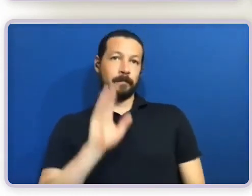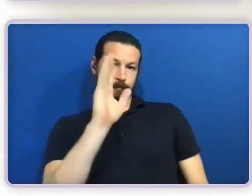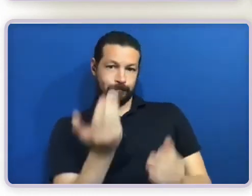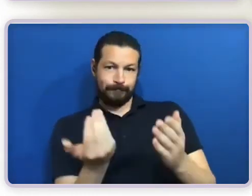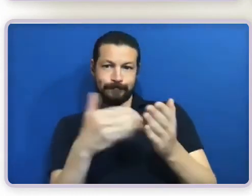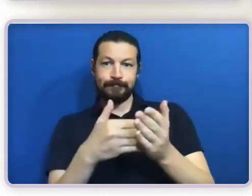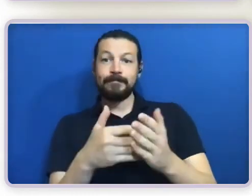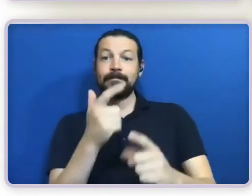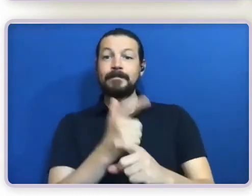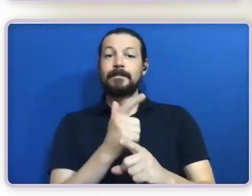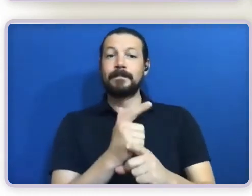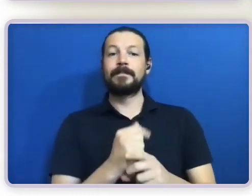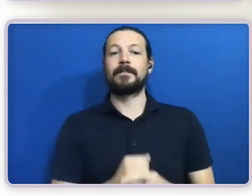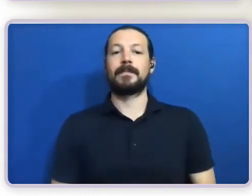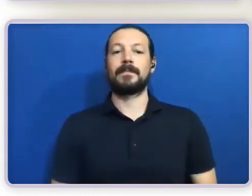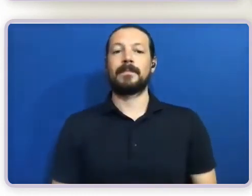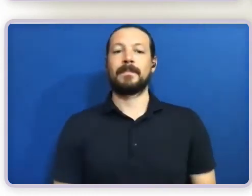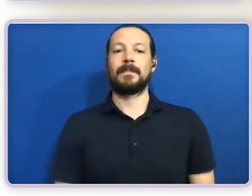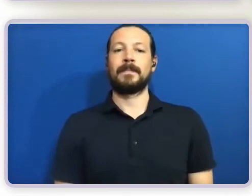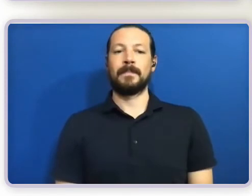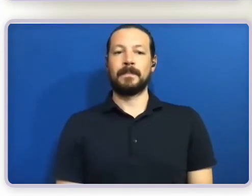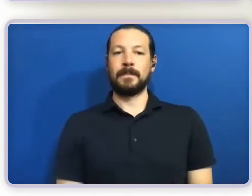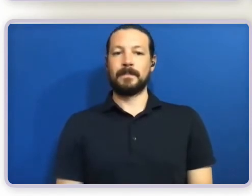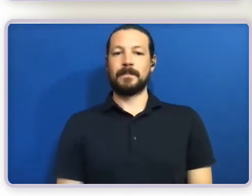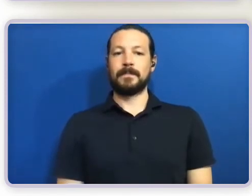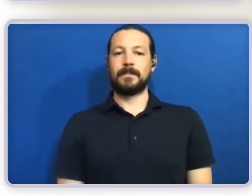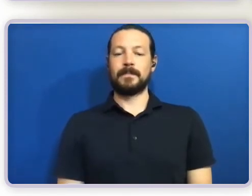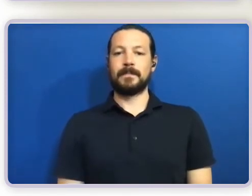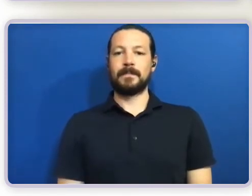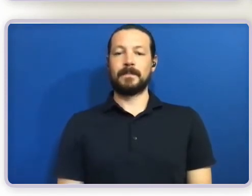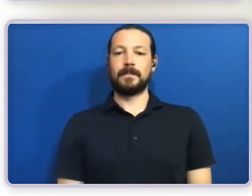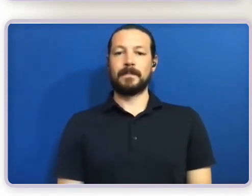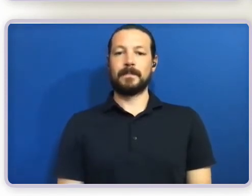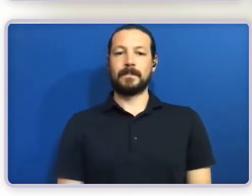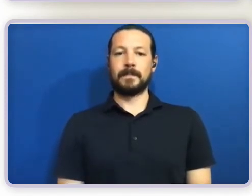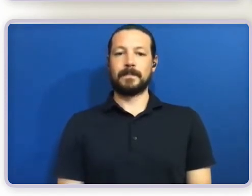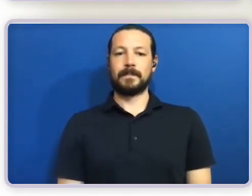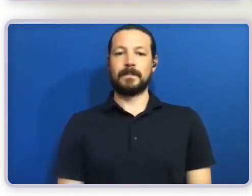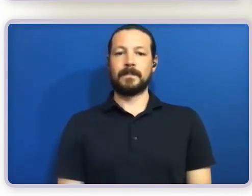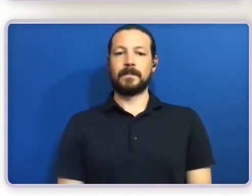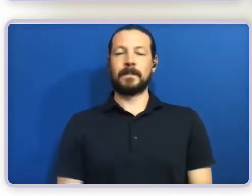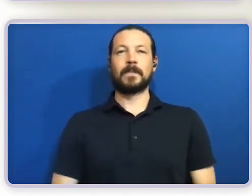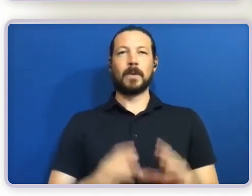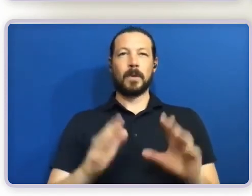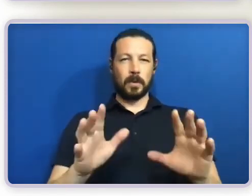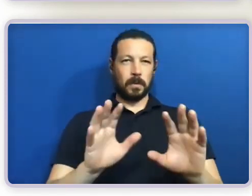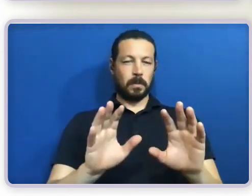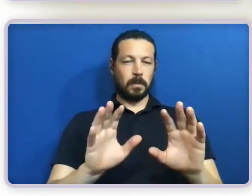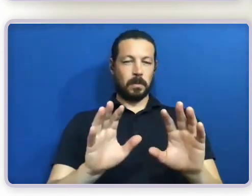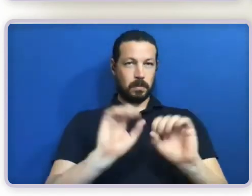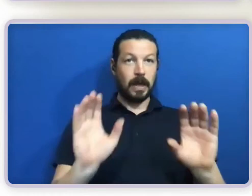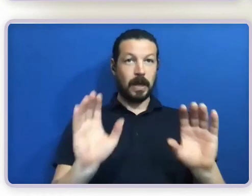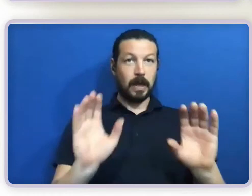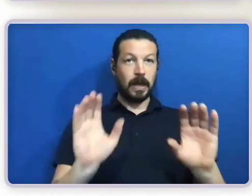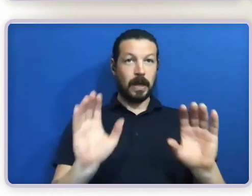yeah, Michelle? Sorry, that just in case it's not clear, so talking to us is